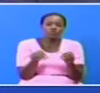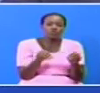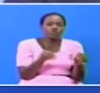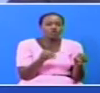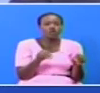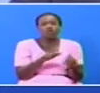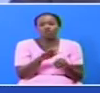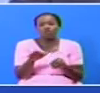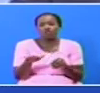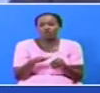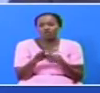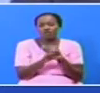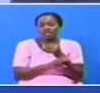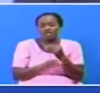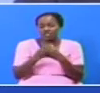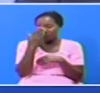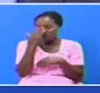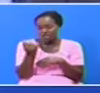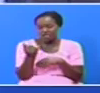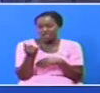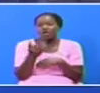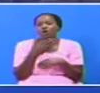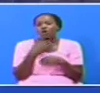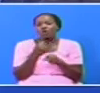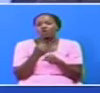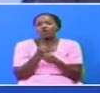country, especially because we want to work